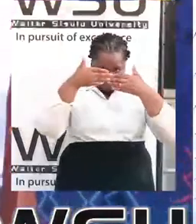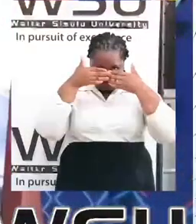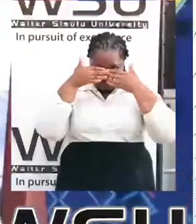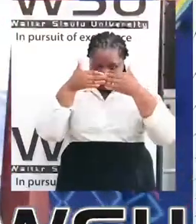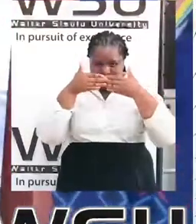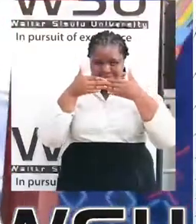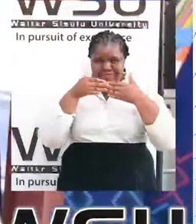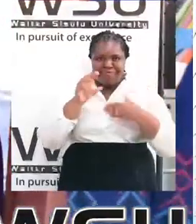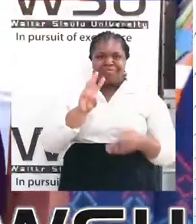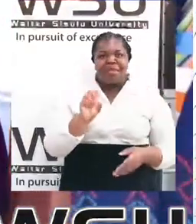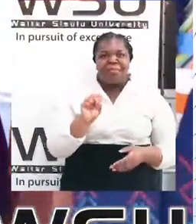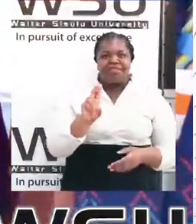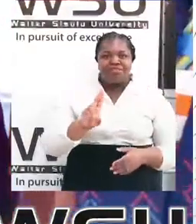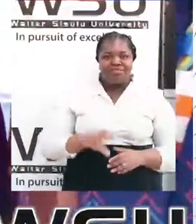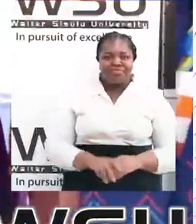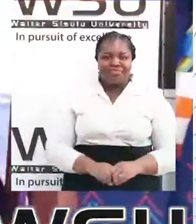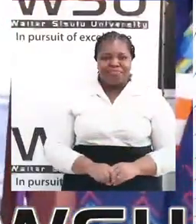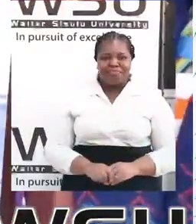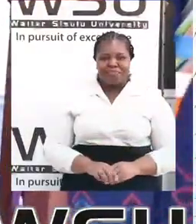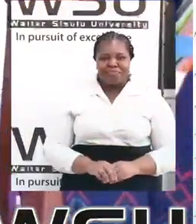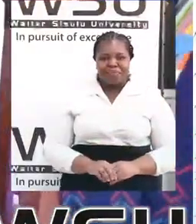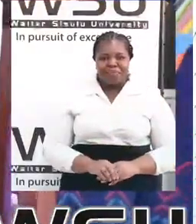Sisulu University.